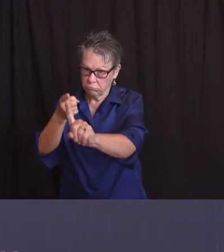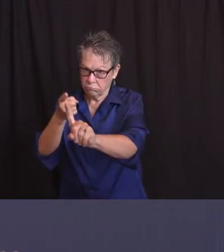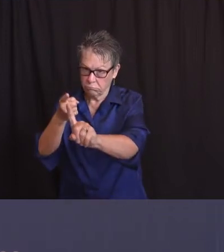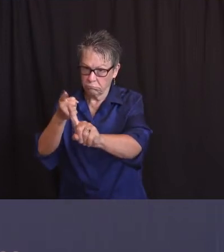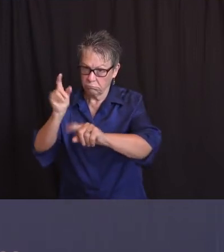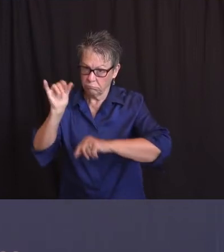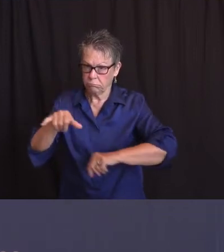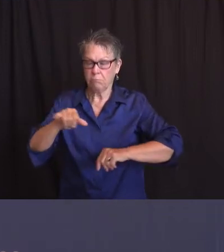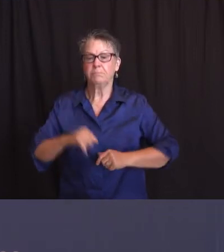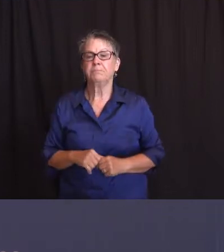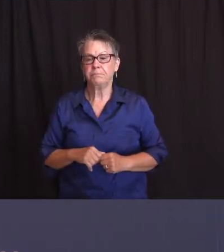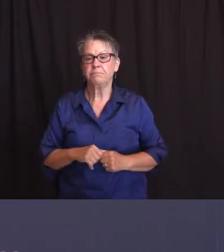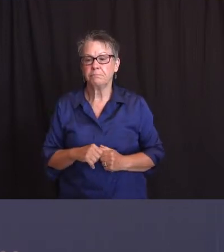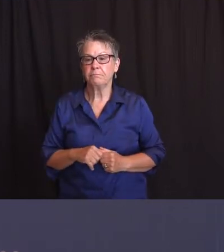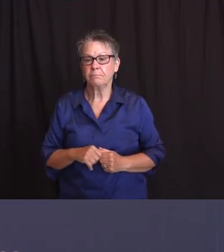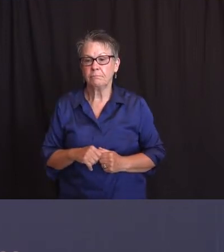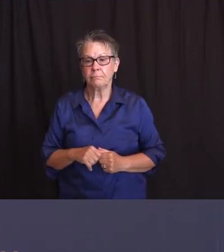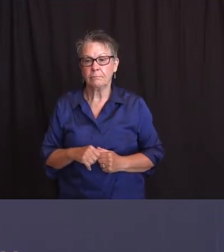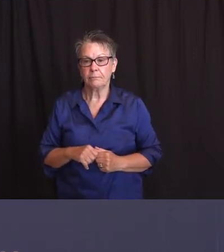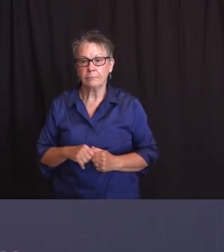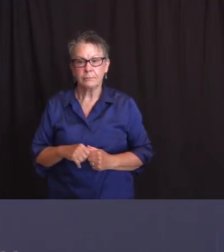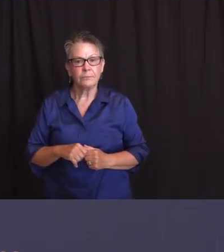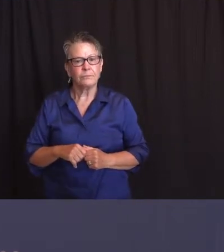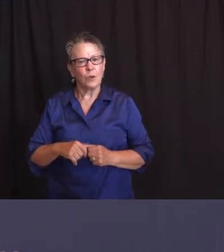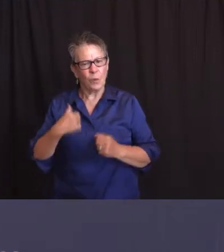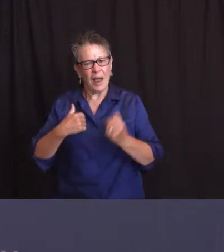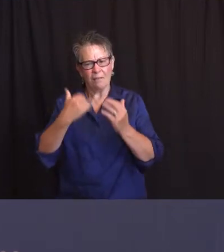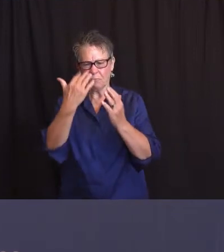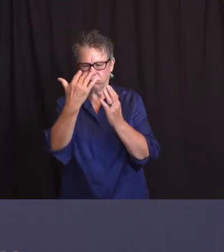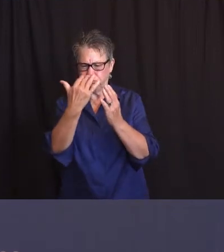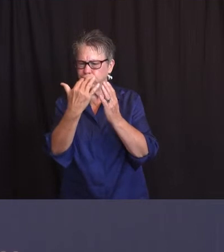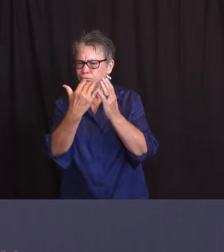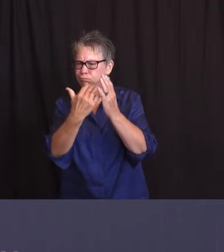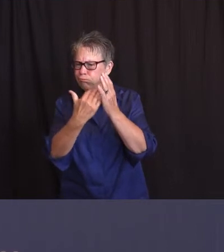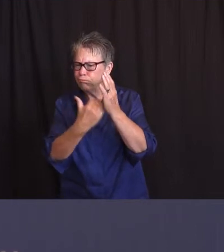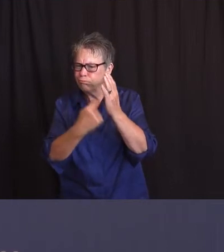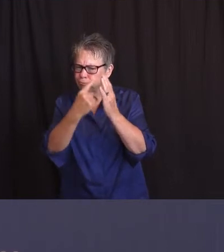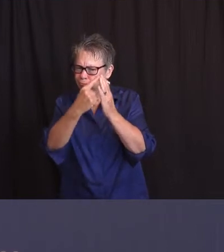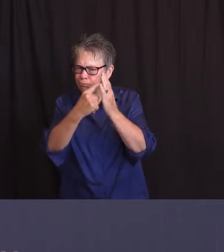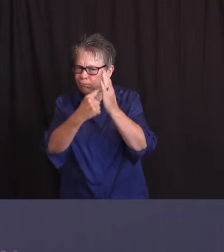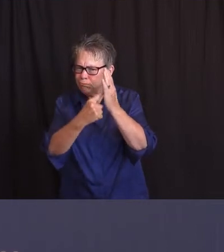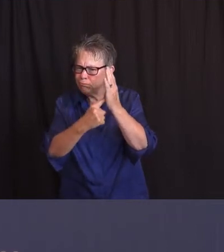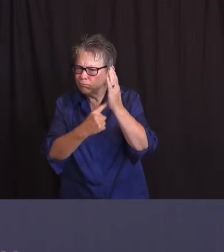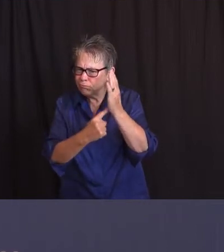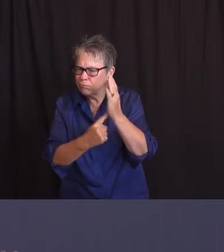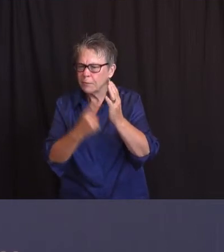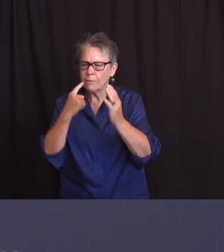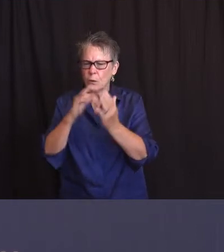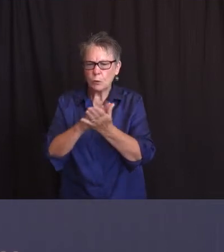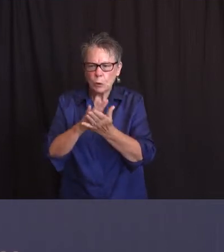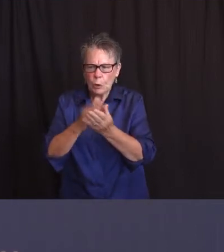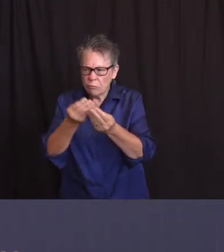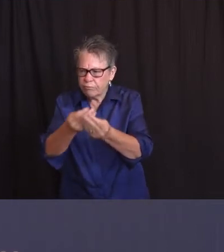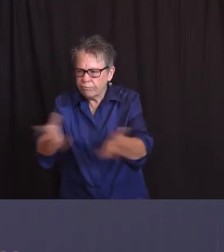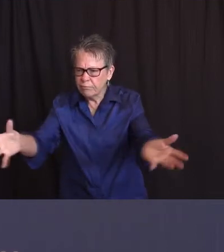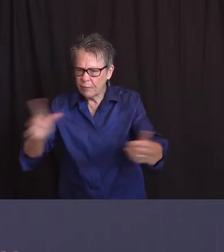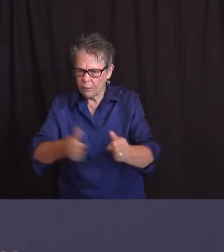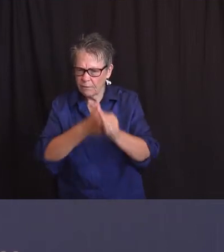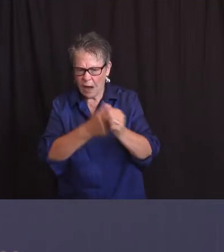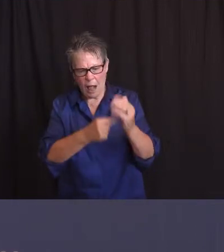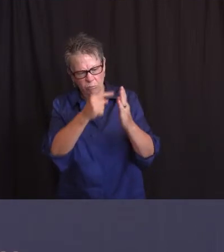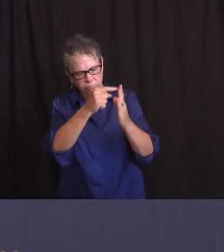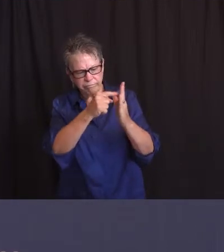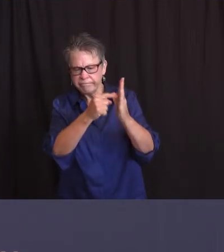substantial guidance, and with Judy's input, with lots of recommendations. And we've